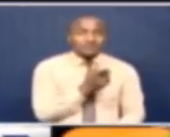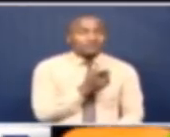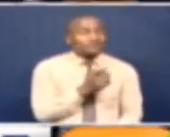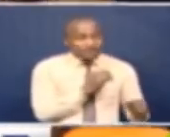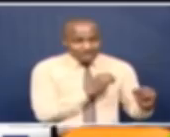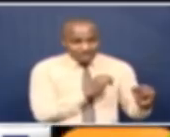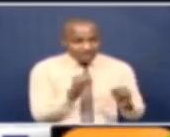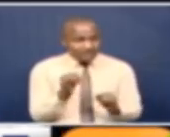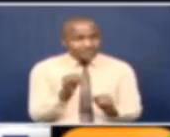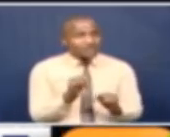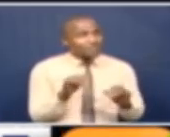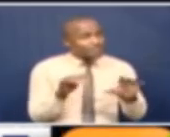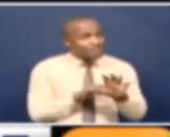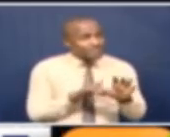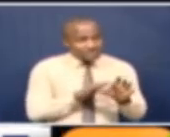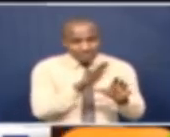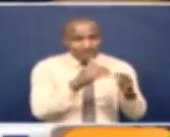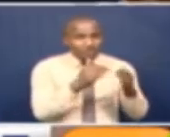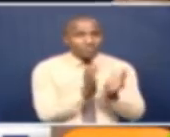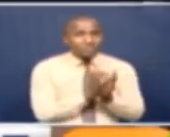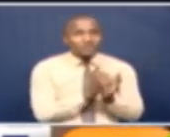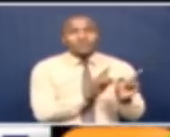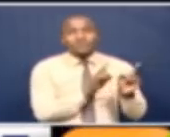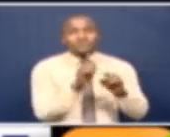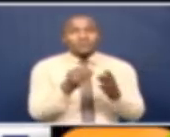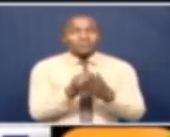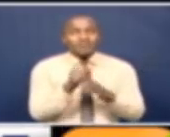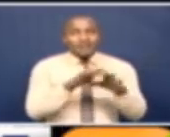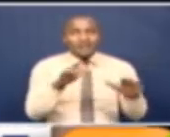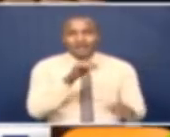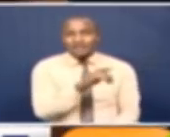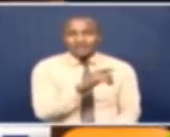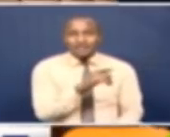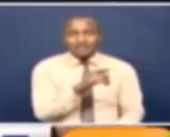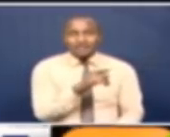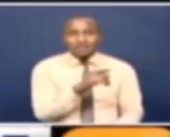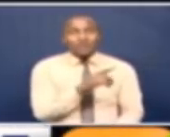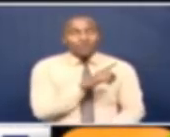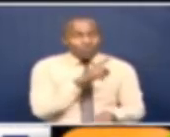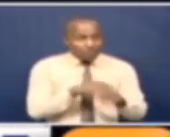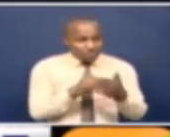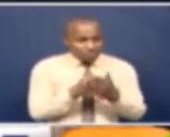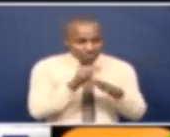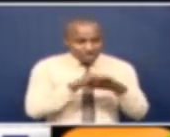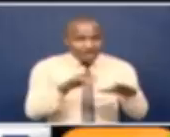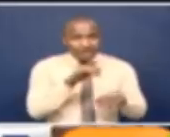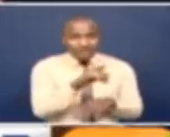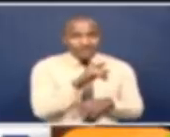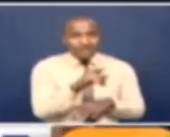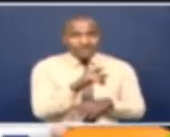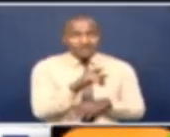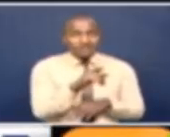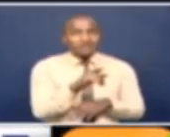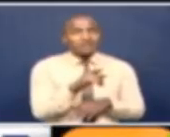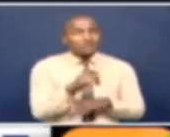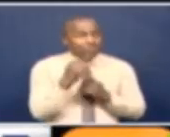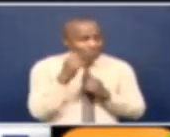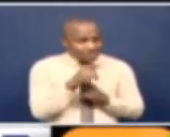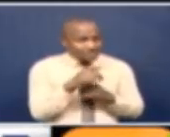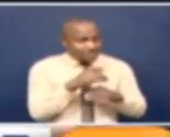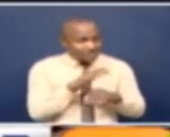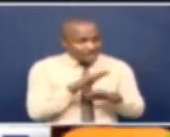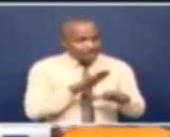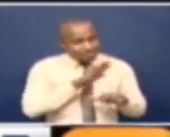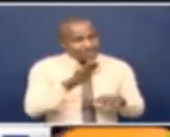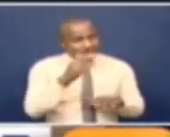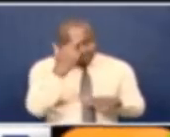invited members of his community to come and buy land there. When they bought land there, that land, we expected it to go back to the Maasai. When